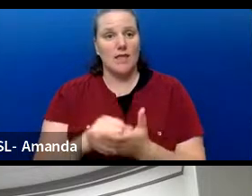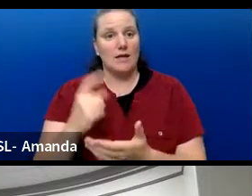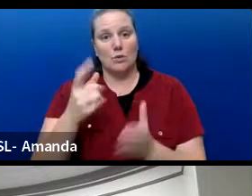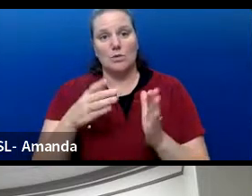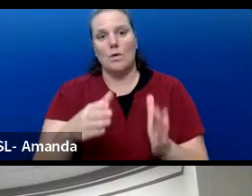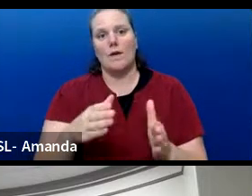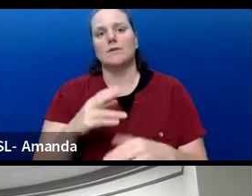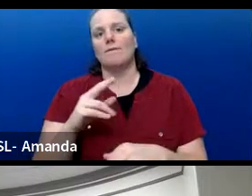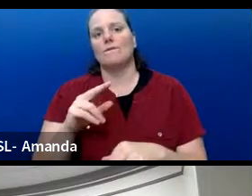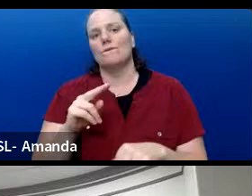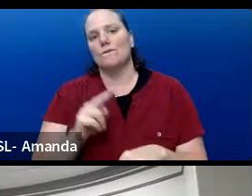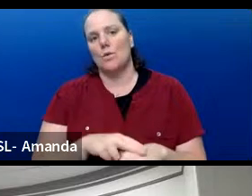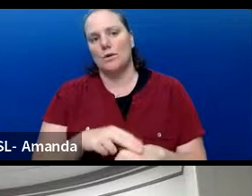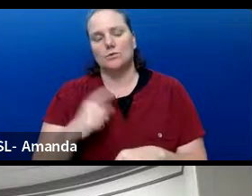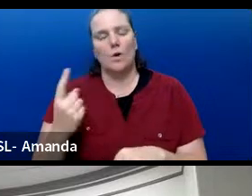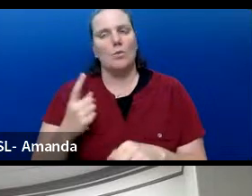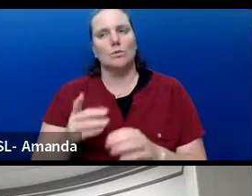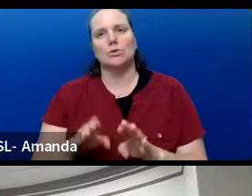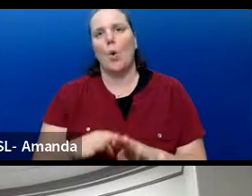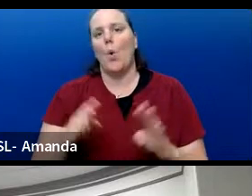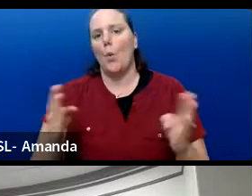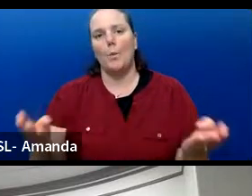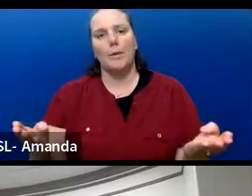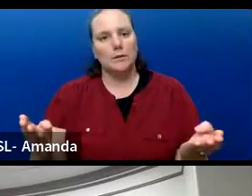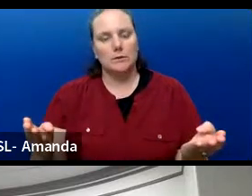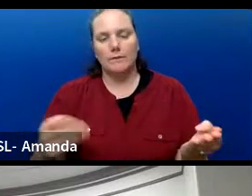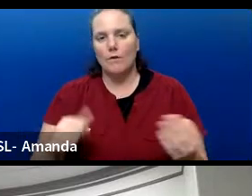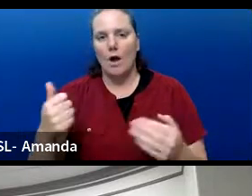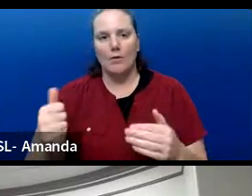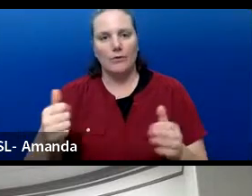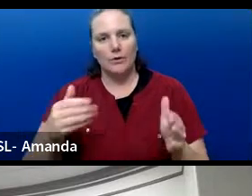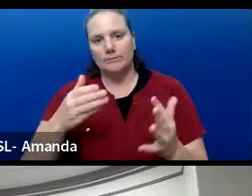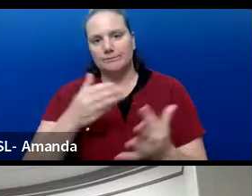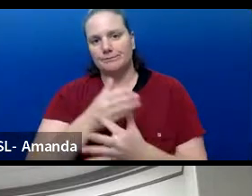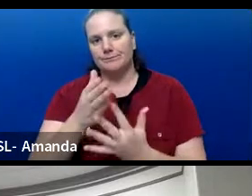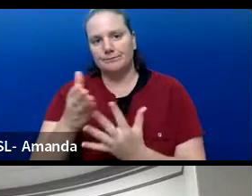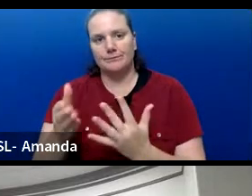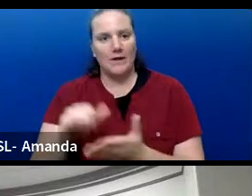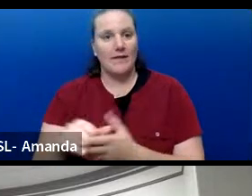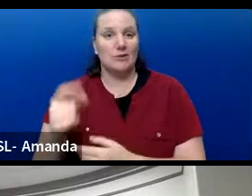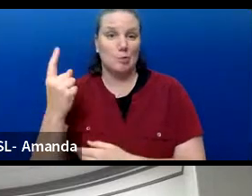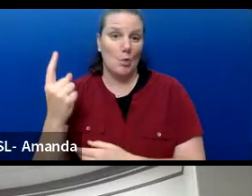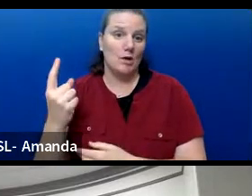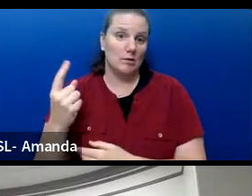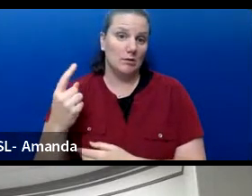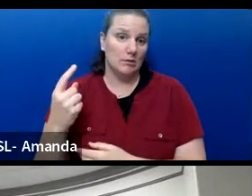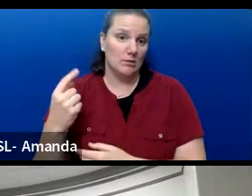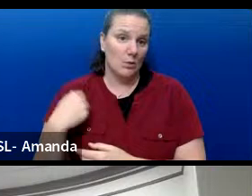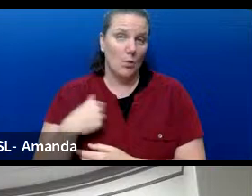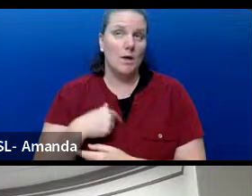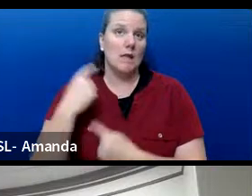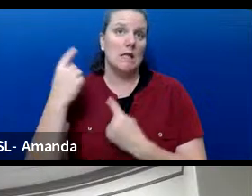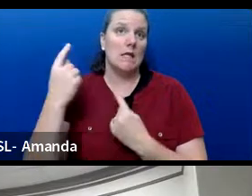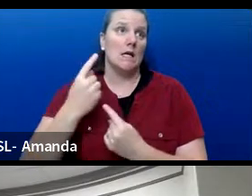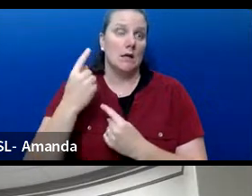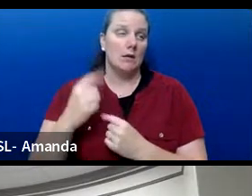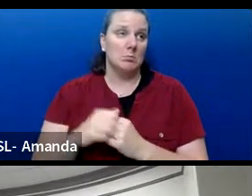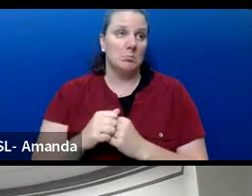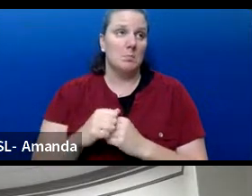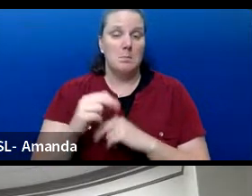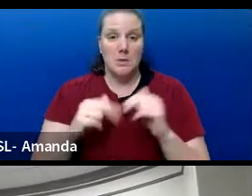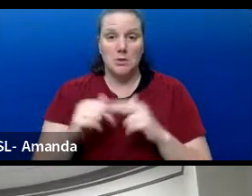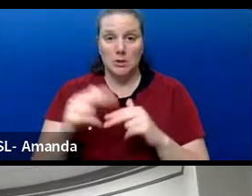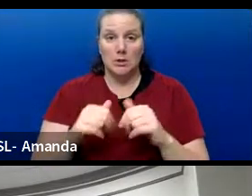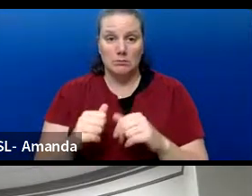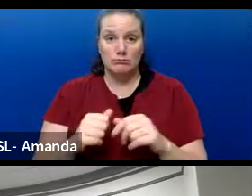of course, we're always open to other avenues. But that's just one of the ones that we've been thinking and building